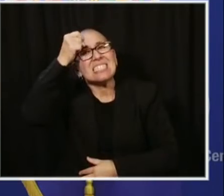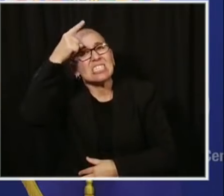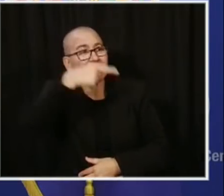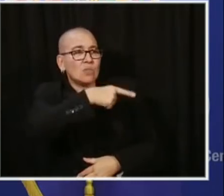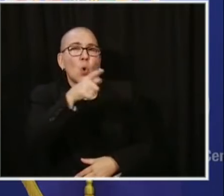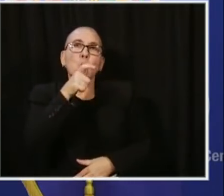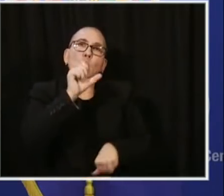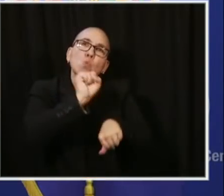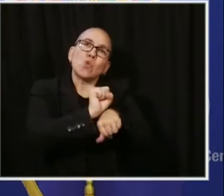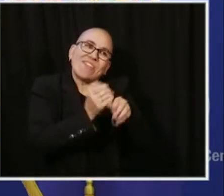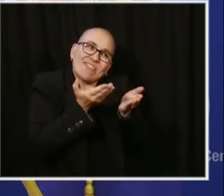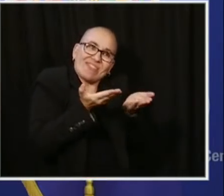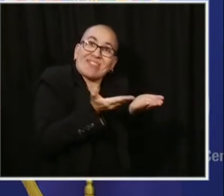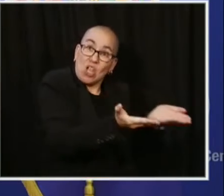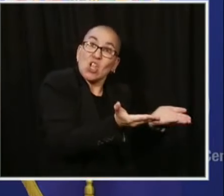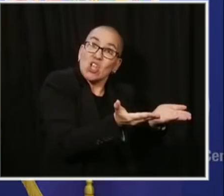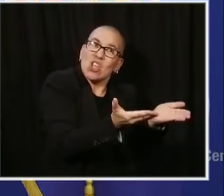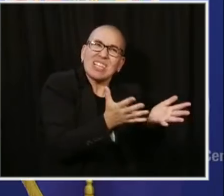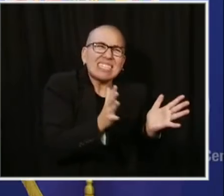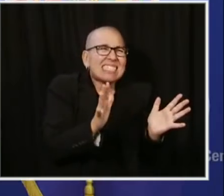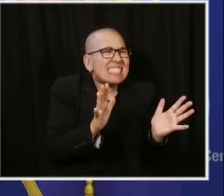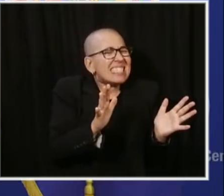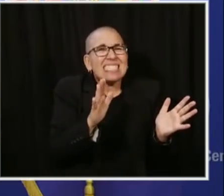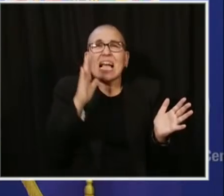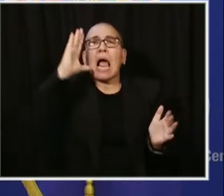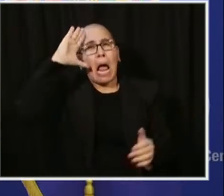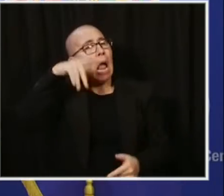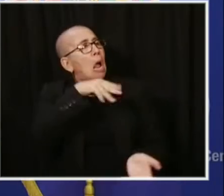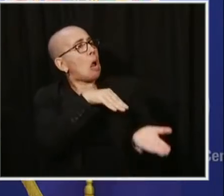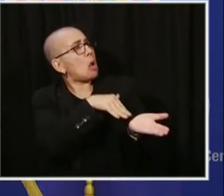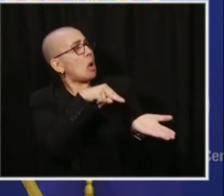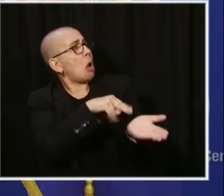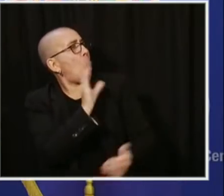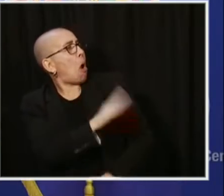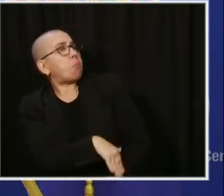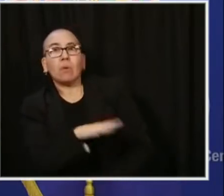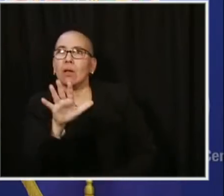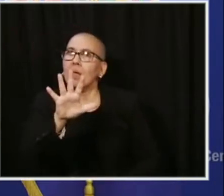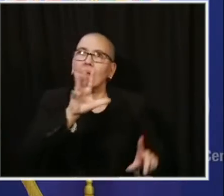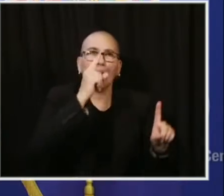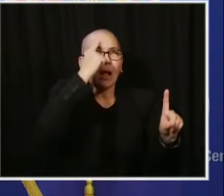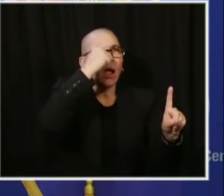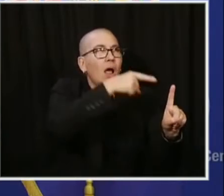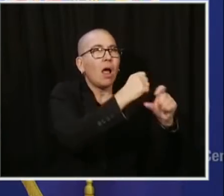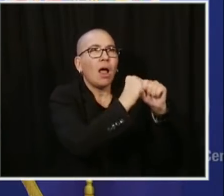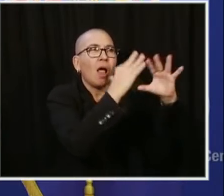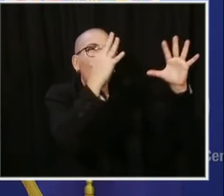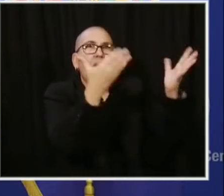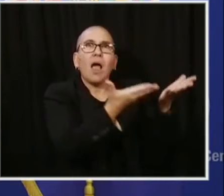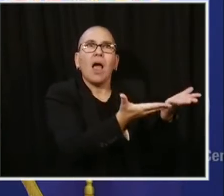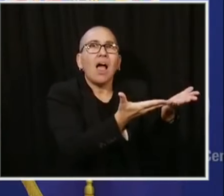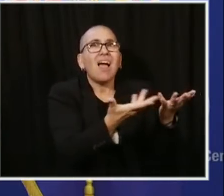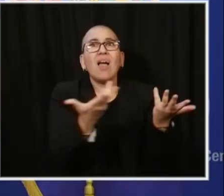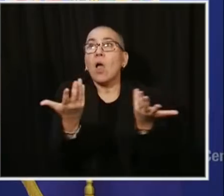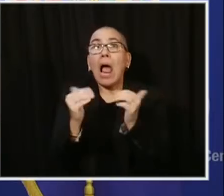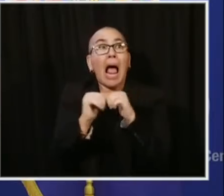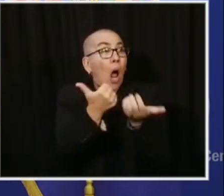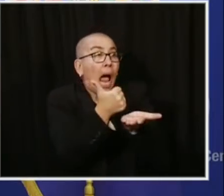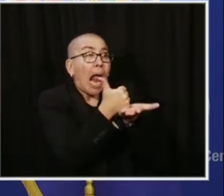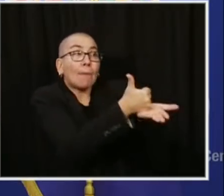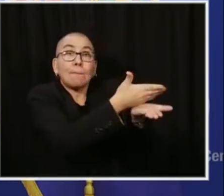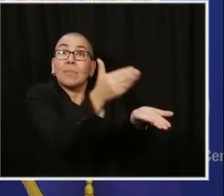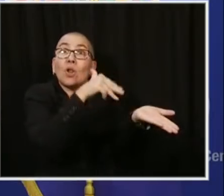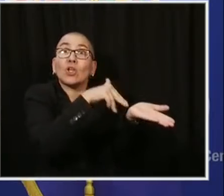includes the basic things that we know are effective. Wear your mask, wear it properly. Do social distancing, both indoors